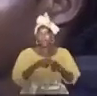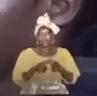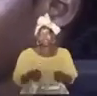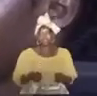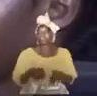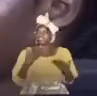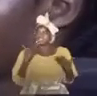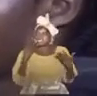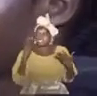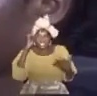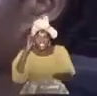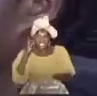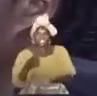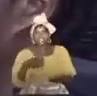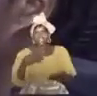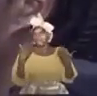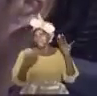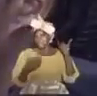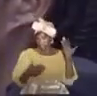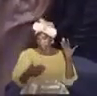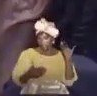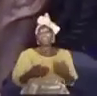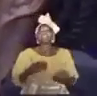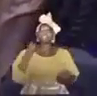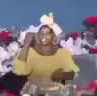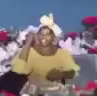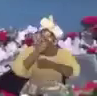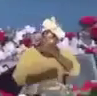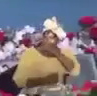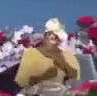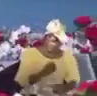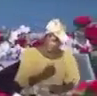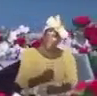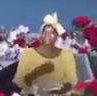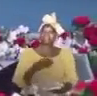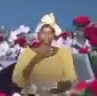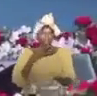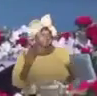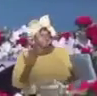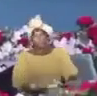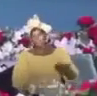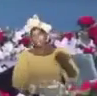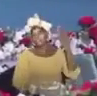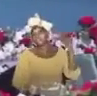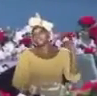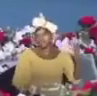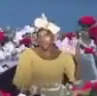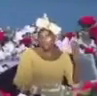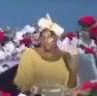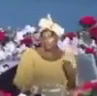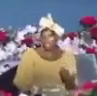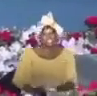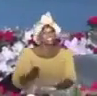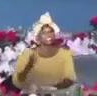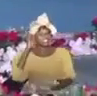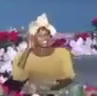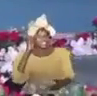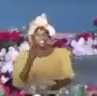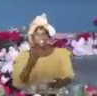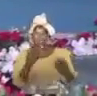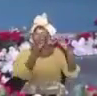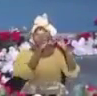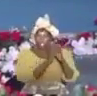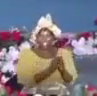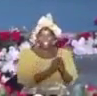forever. Yes, it is true that he was once an idol worshiper from Ur of the Chaldeans, but it was not forever.